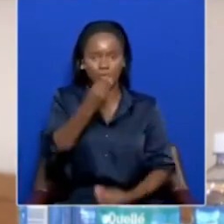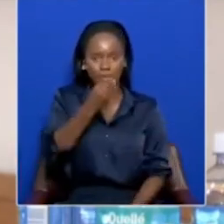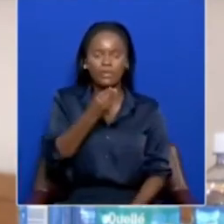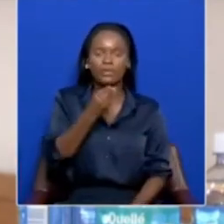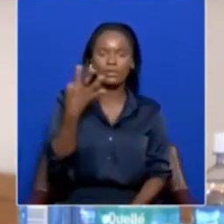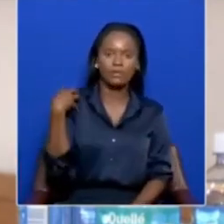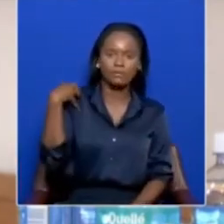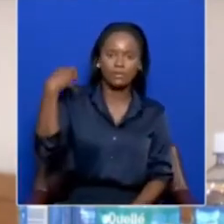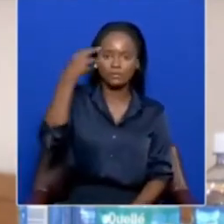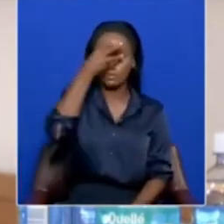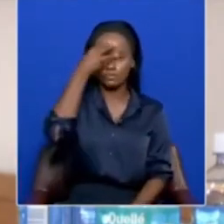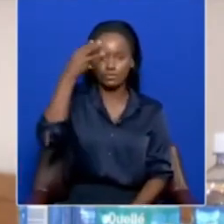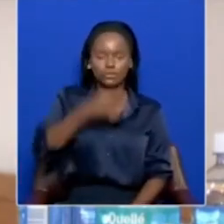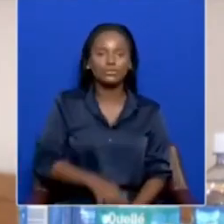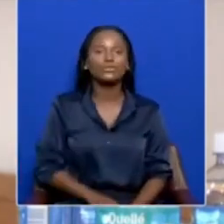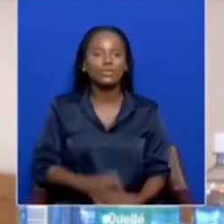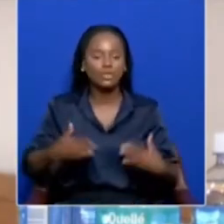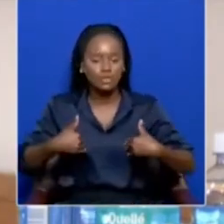that correct?